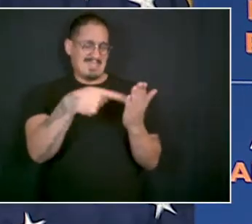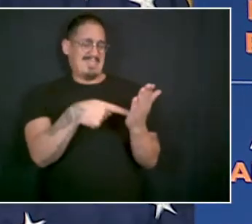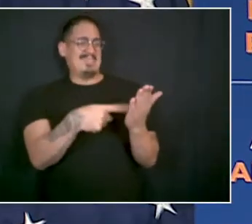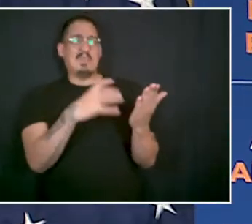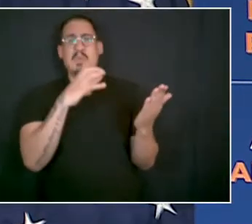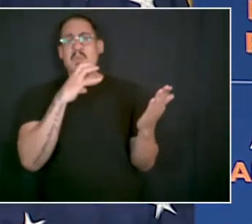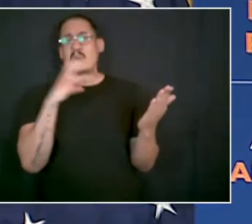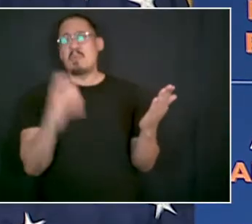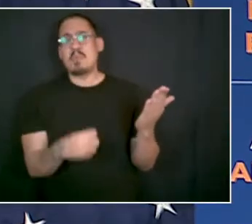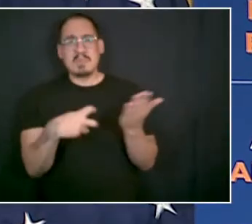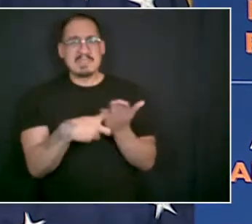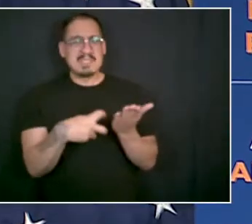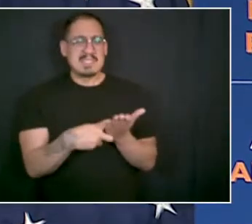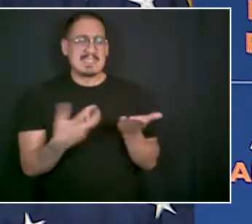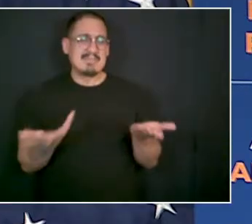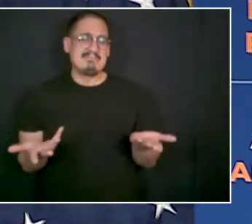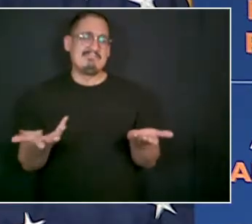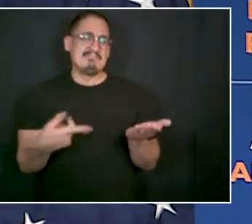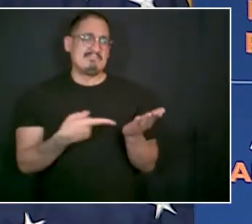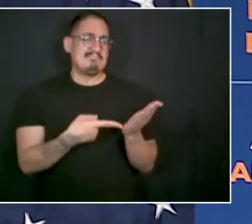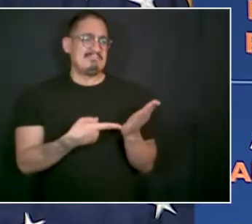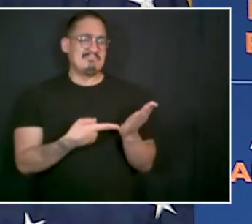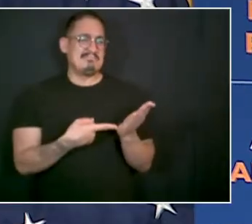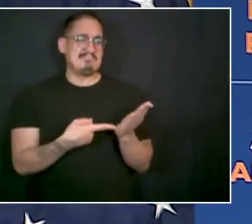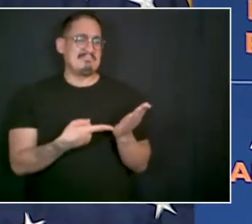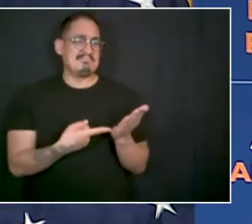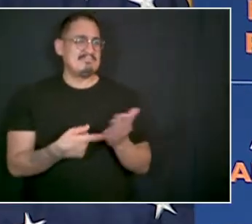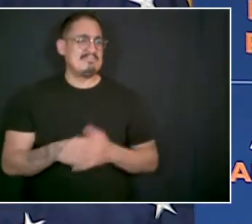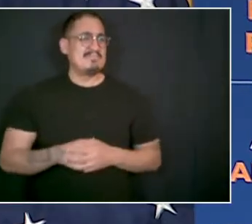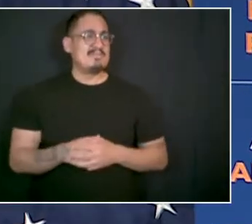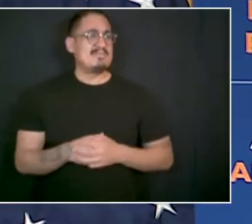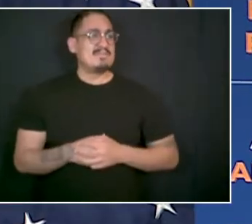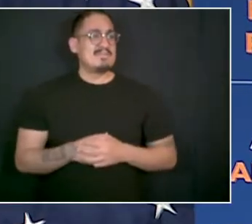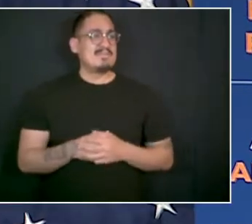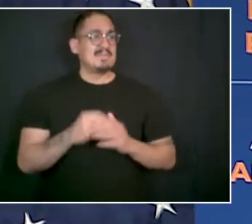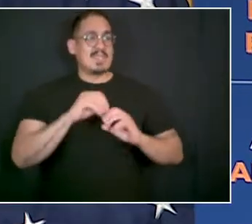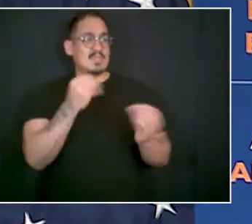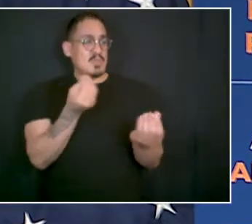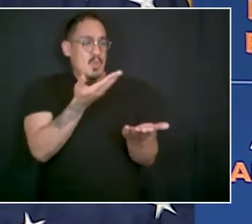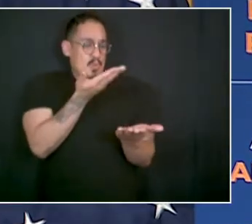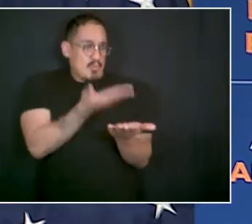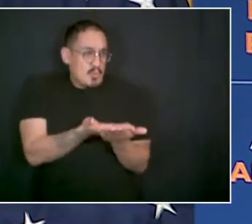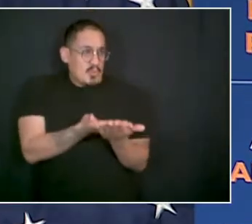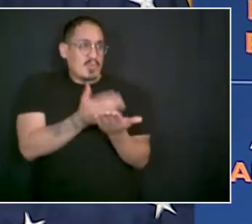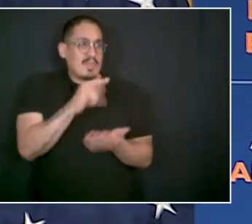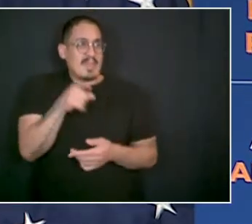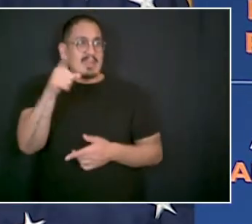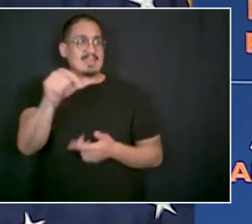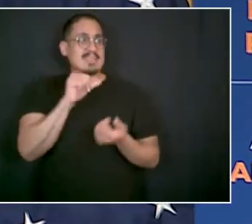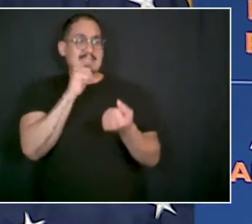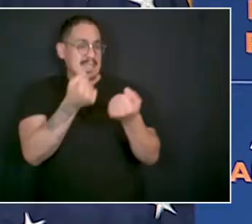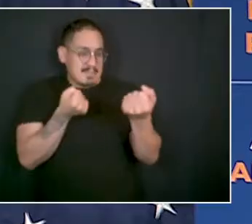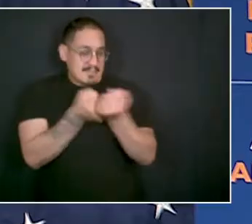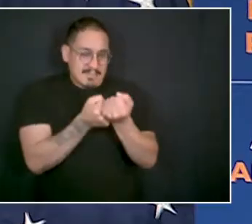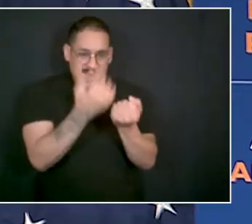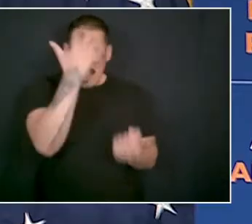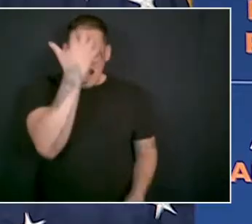a Hamas supporter, and there's no evidence of that. The only thing that they have are these two summonses that